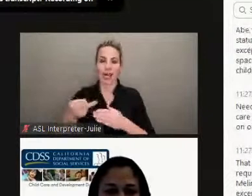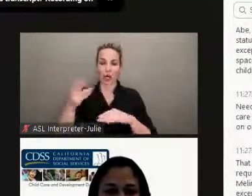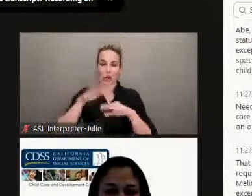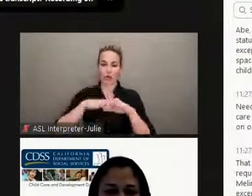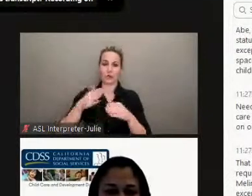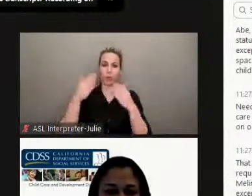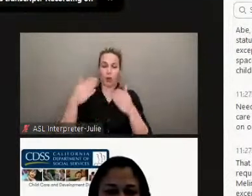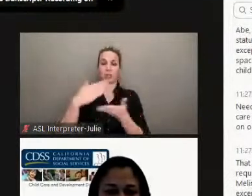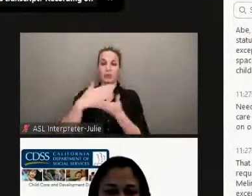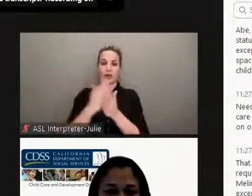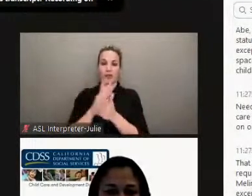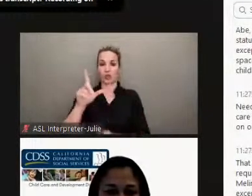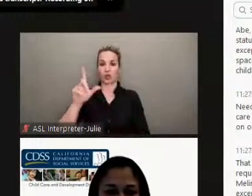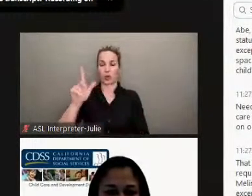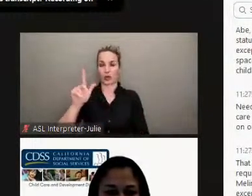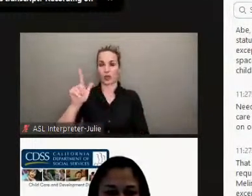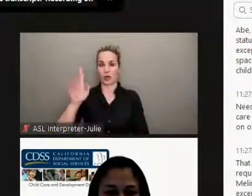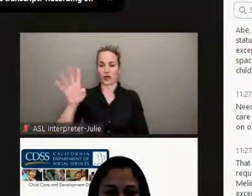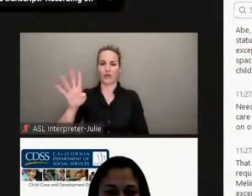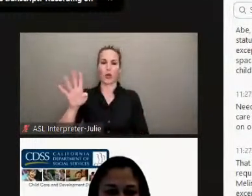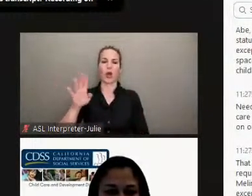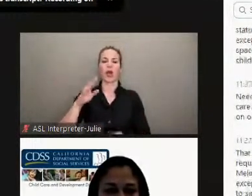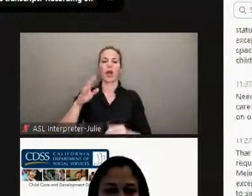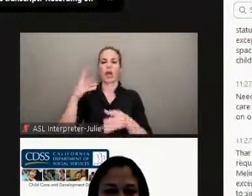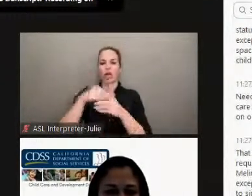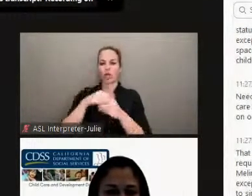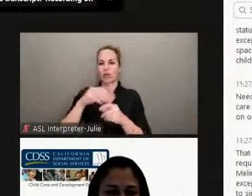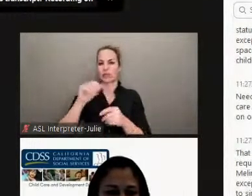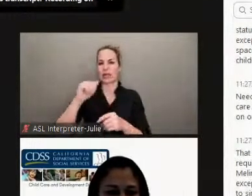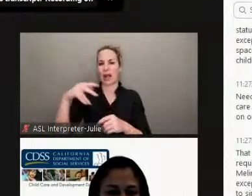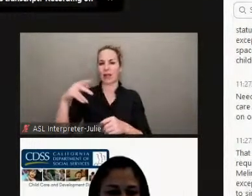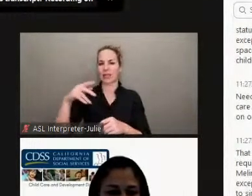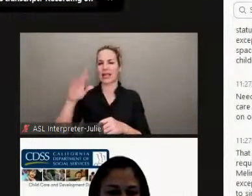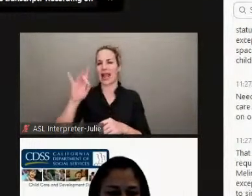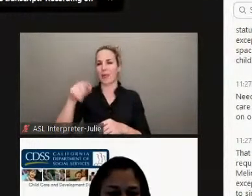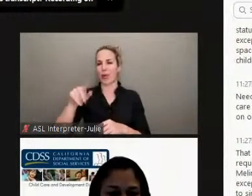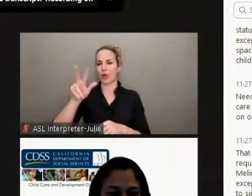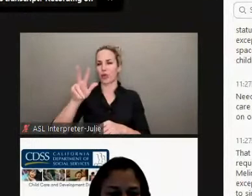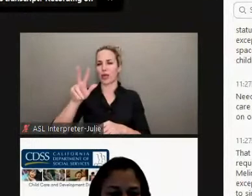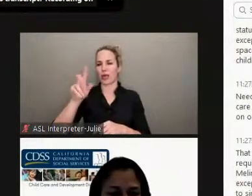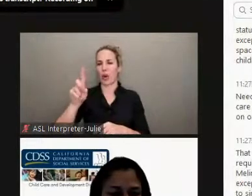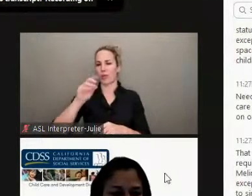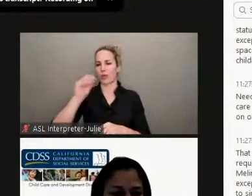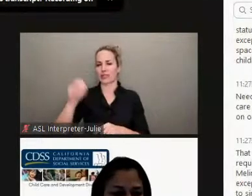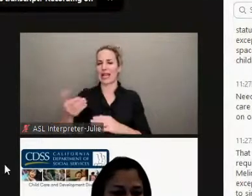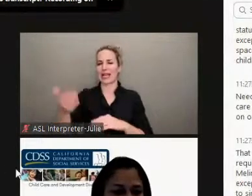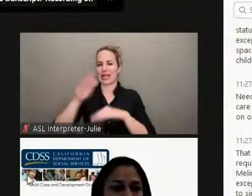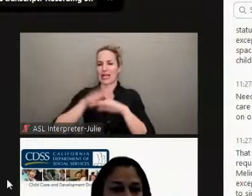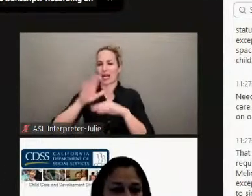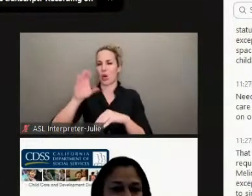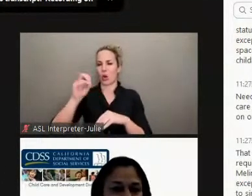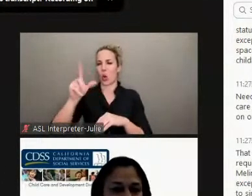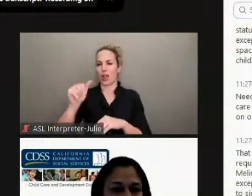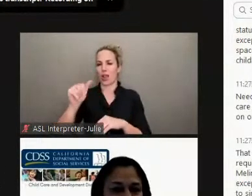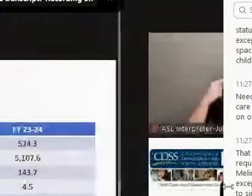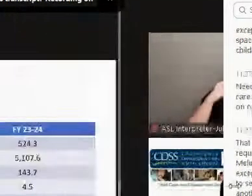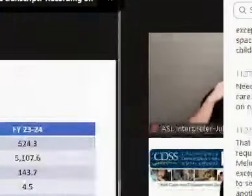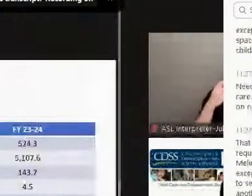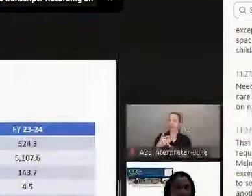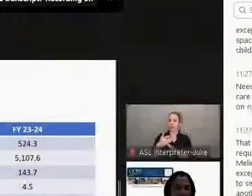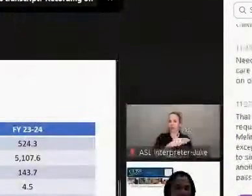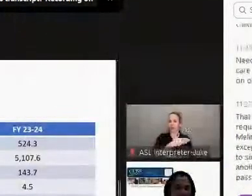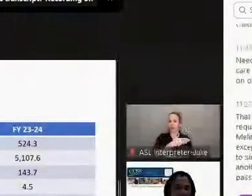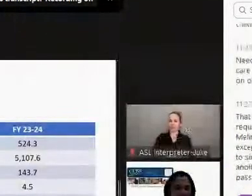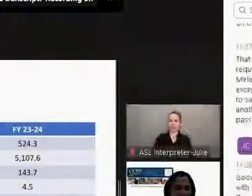budget for 23-24 includes the application of the 8.13% cost of living adjustment, as mentioned previously. The